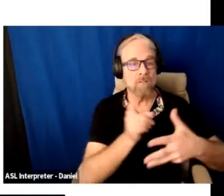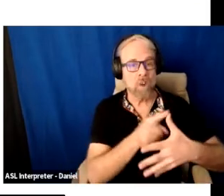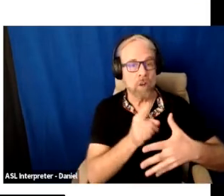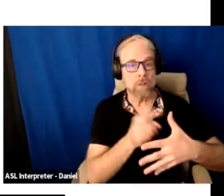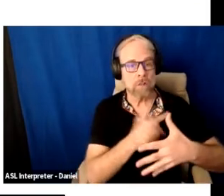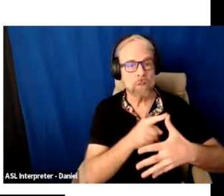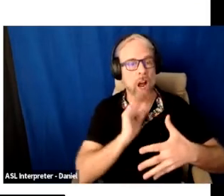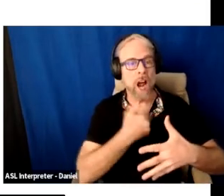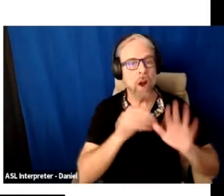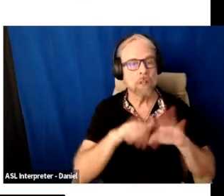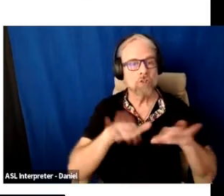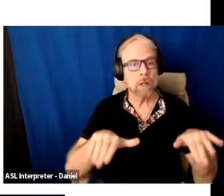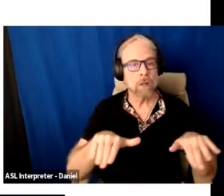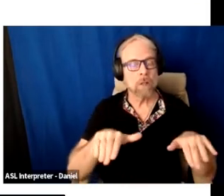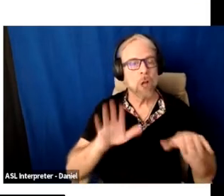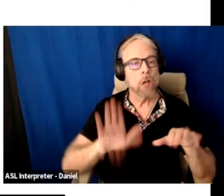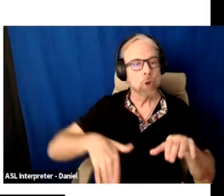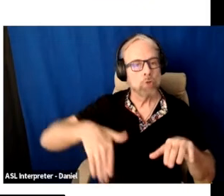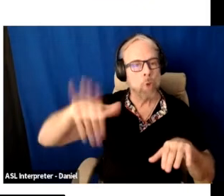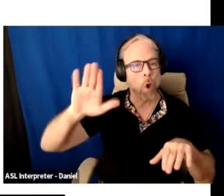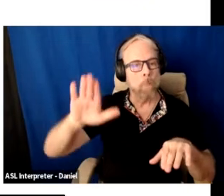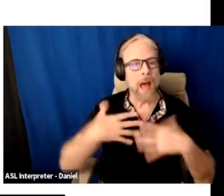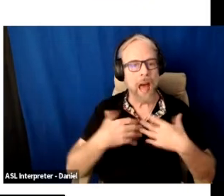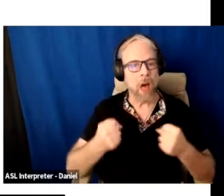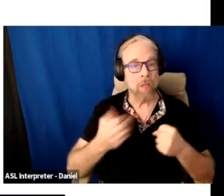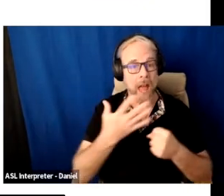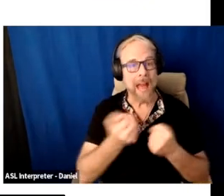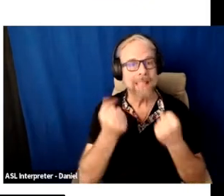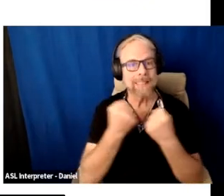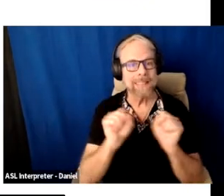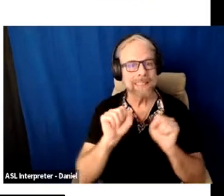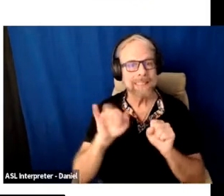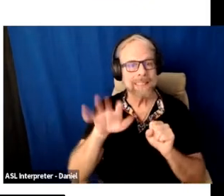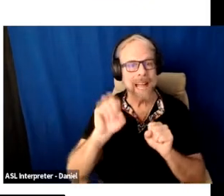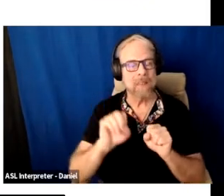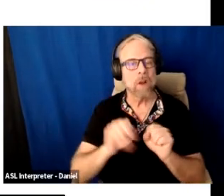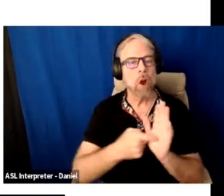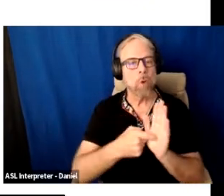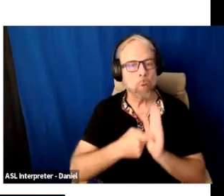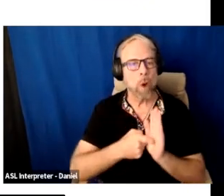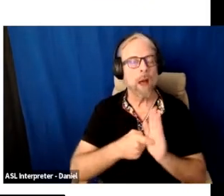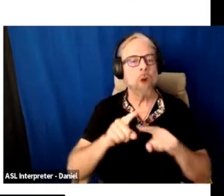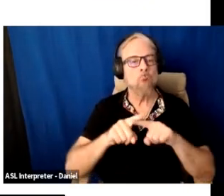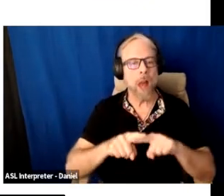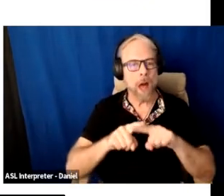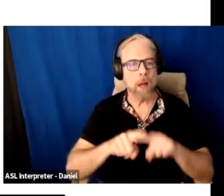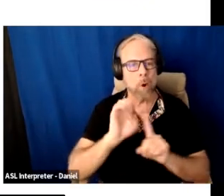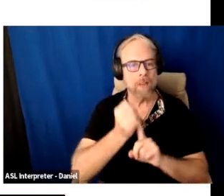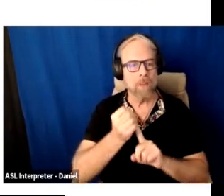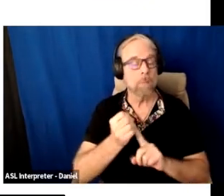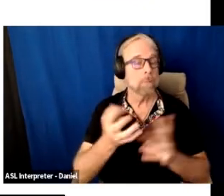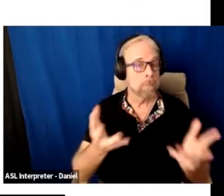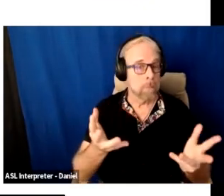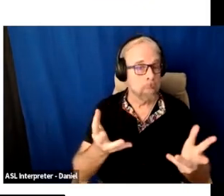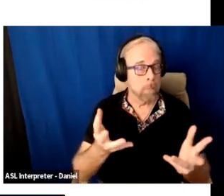our children, to grow up healthy and safe, need a reliable environment. And one way that